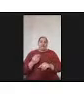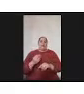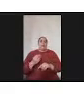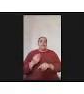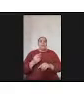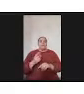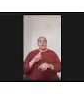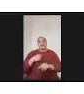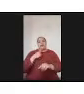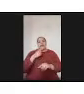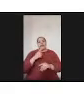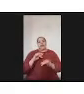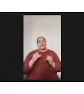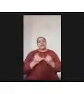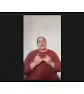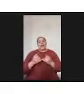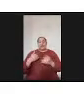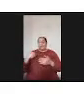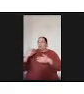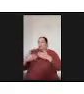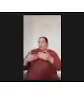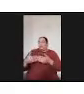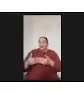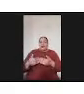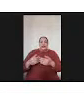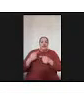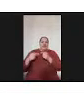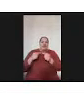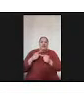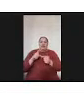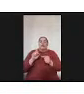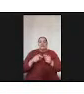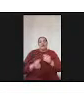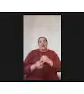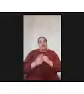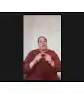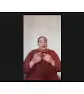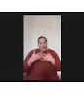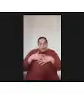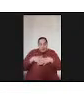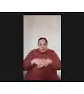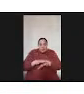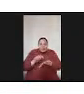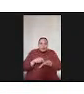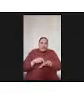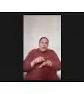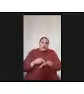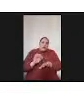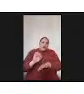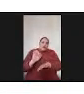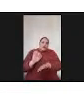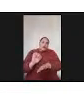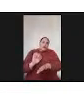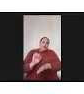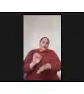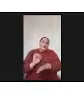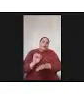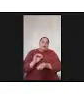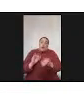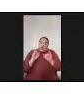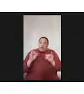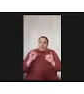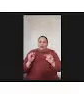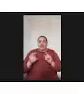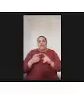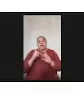this is like a generic statement of this needs to happen, but implementation of the agency from the